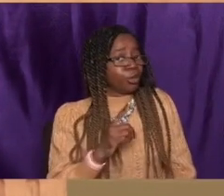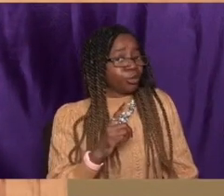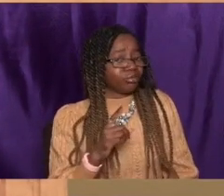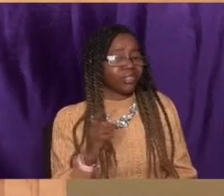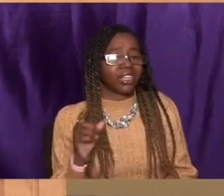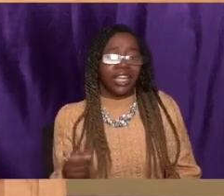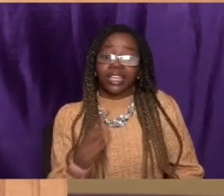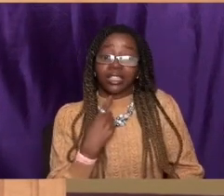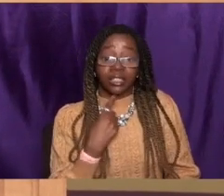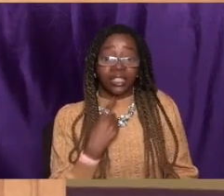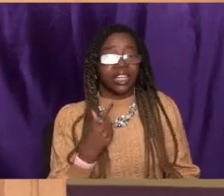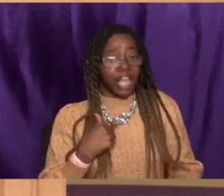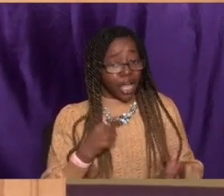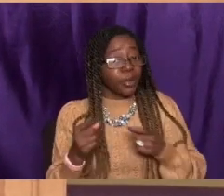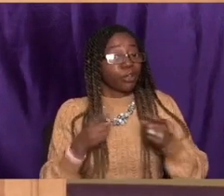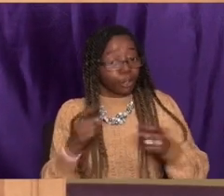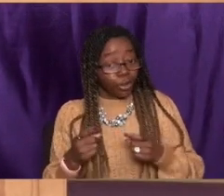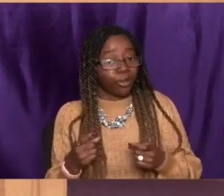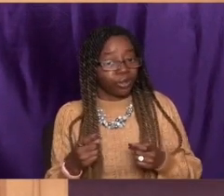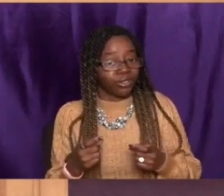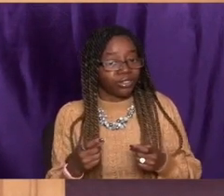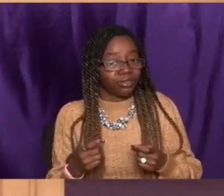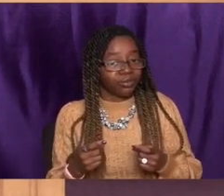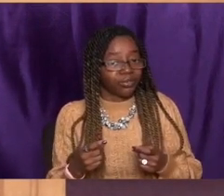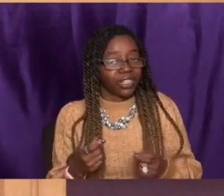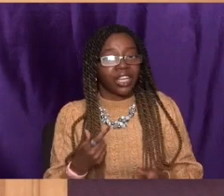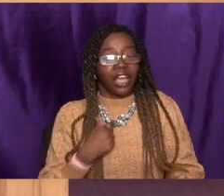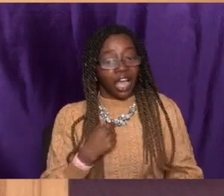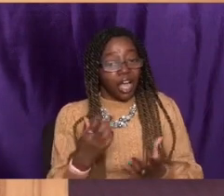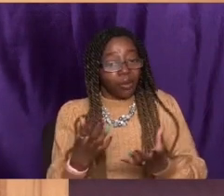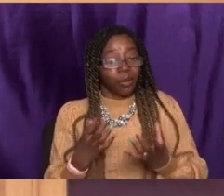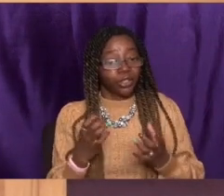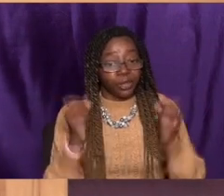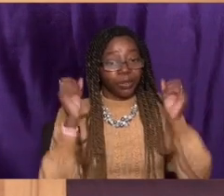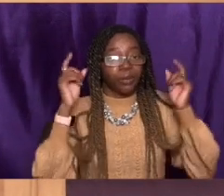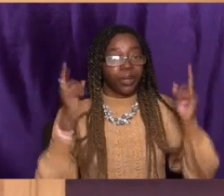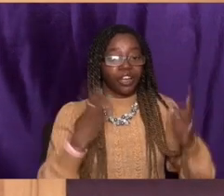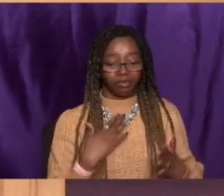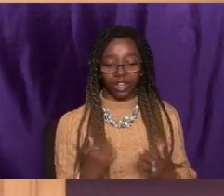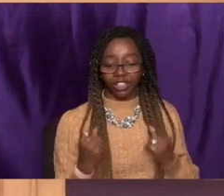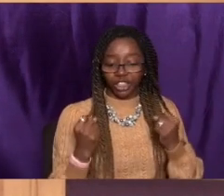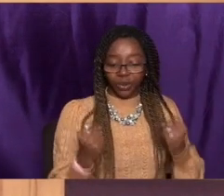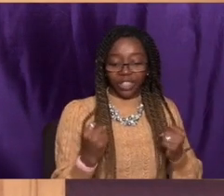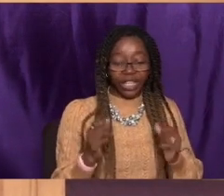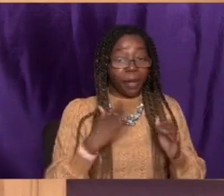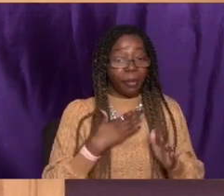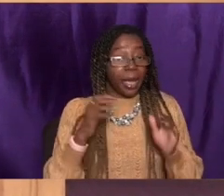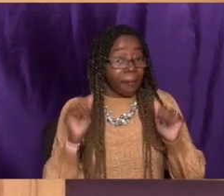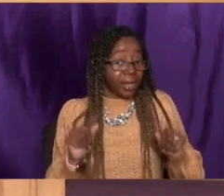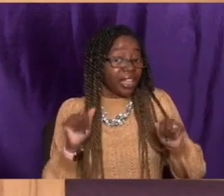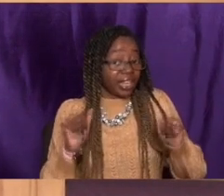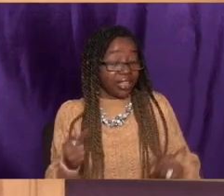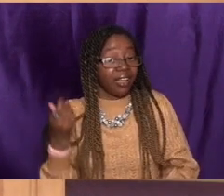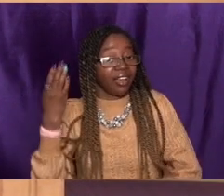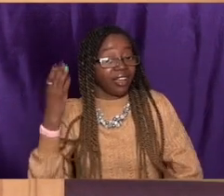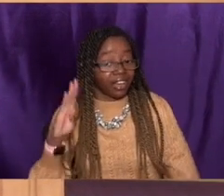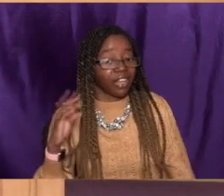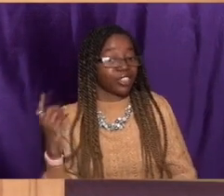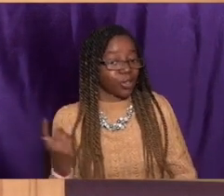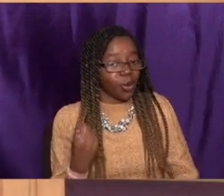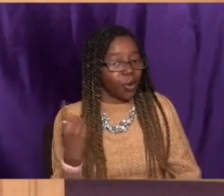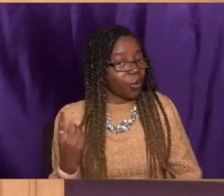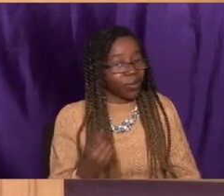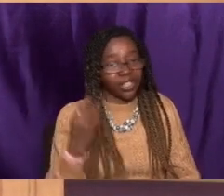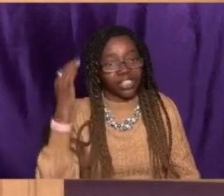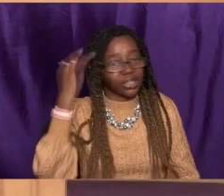He says, I'm in control. I'm aware of your handicap, but I want you to be aware of my strength and my ability. And God's always